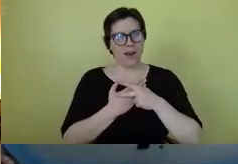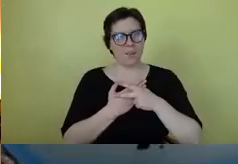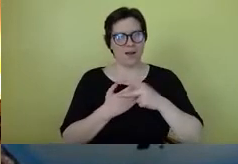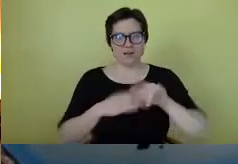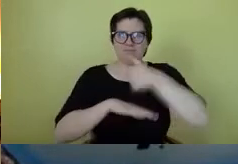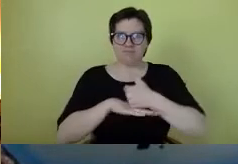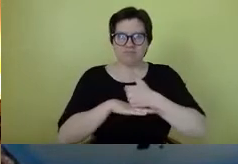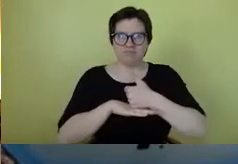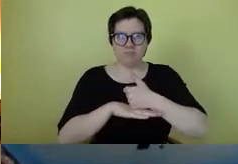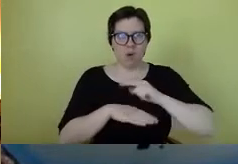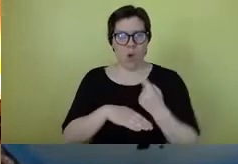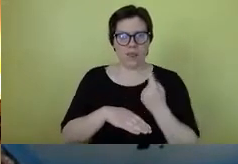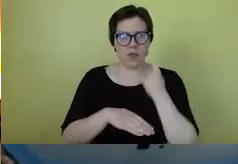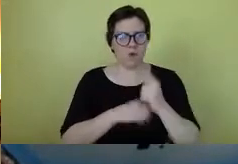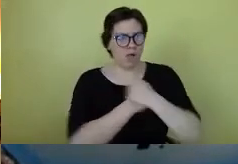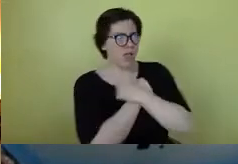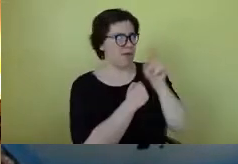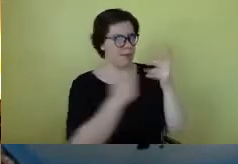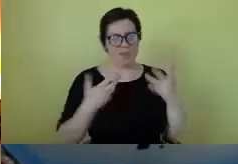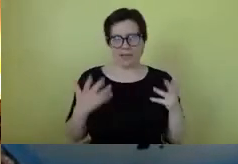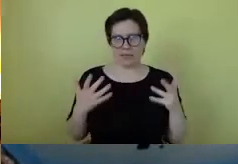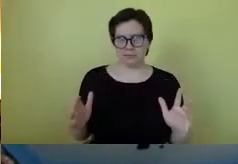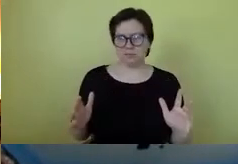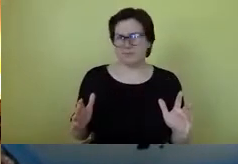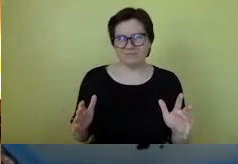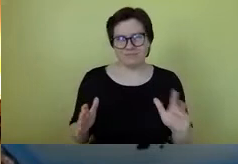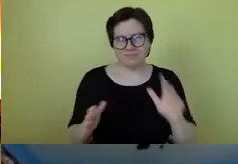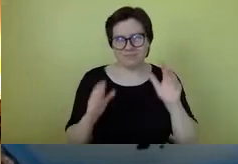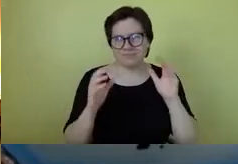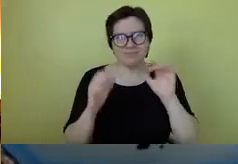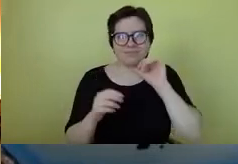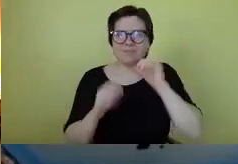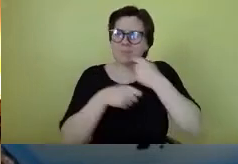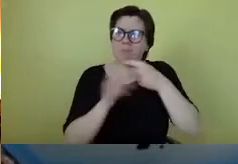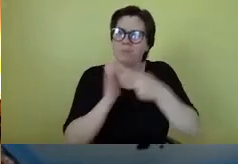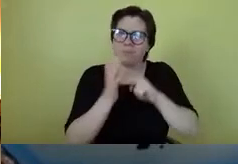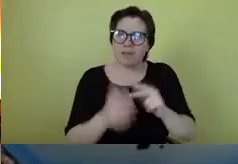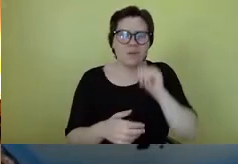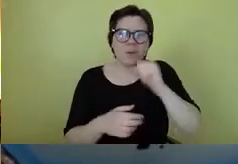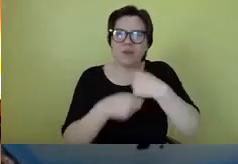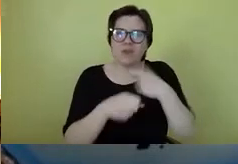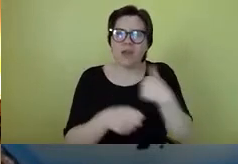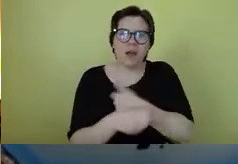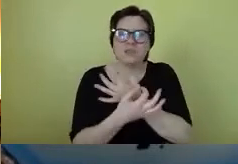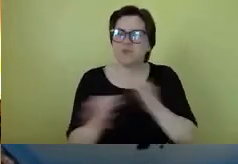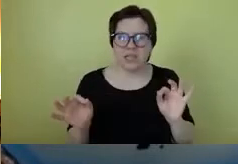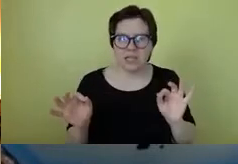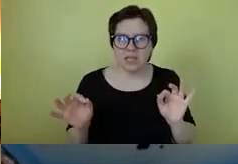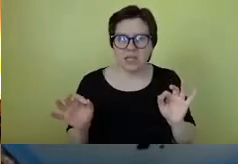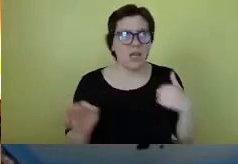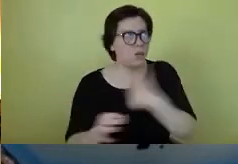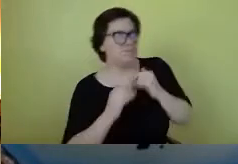only to love Him, He would not have created us as free human beings. He made us like